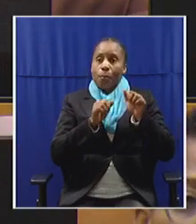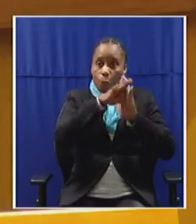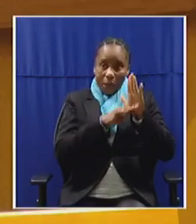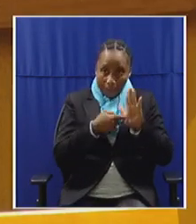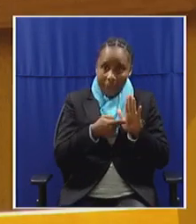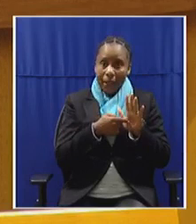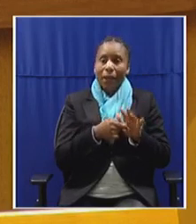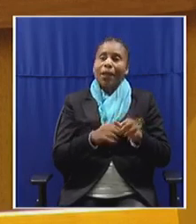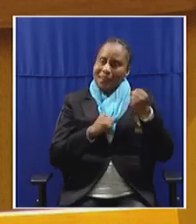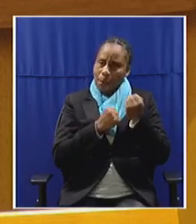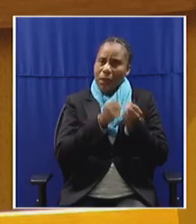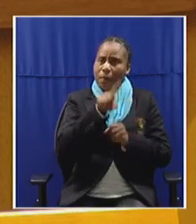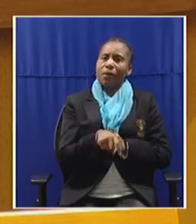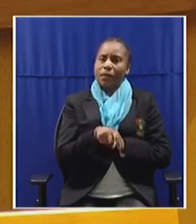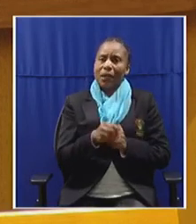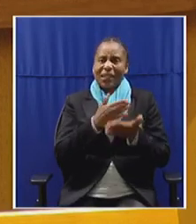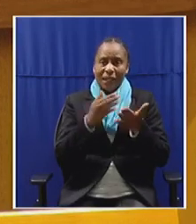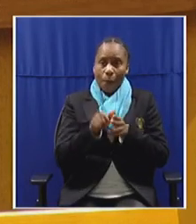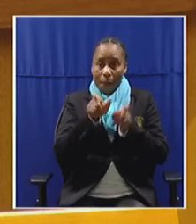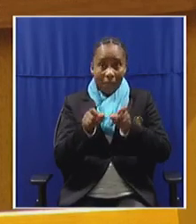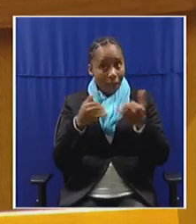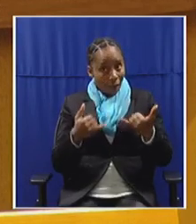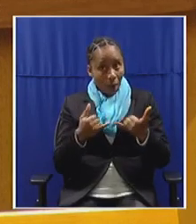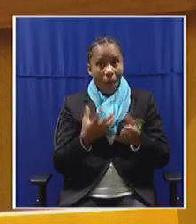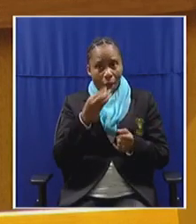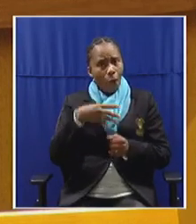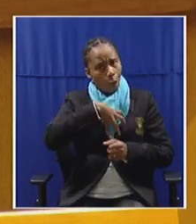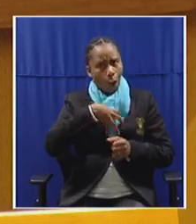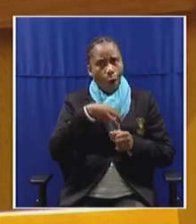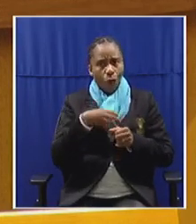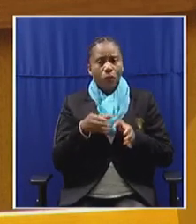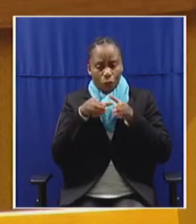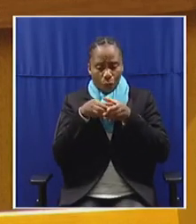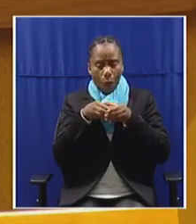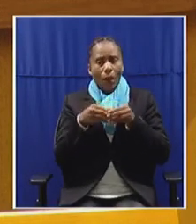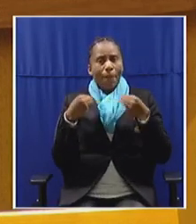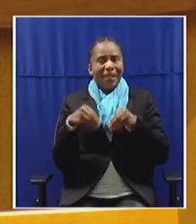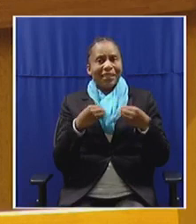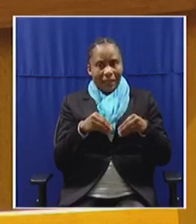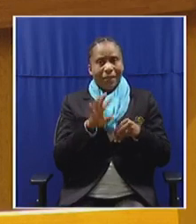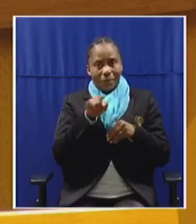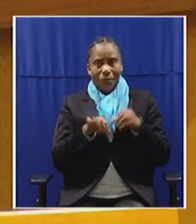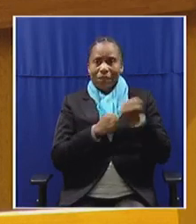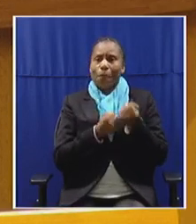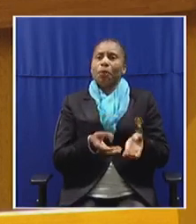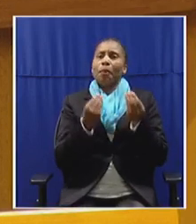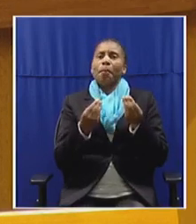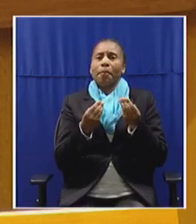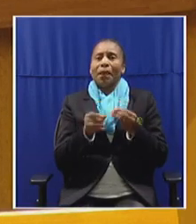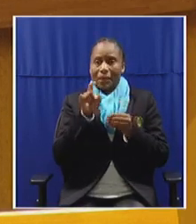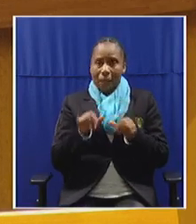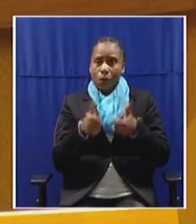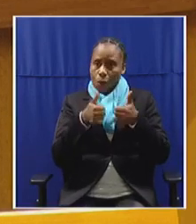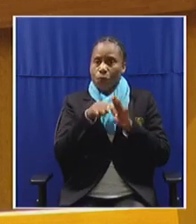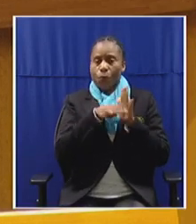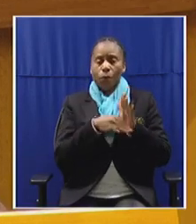in the EPWP are now running their small enterprises and they are being supported. So it's a good program.